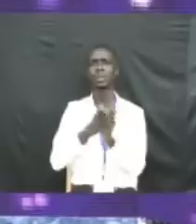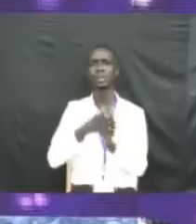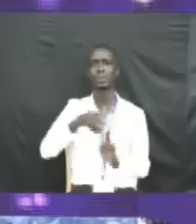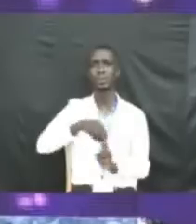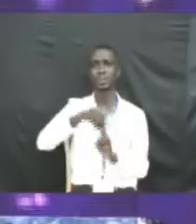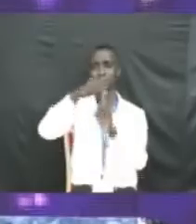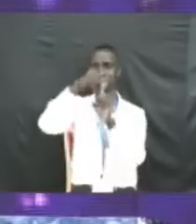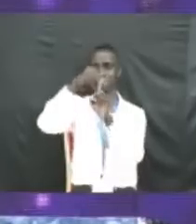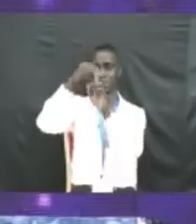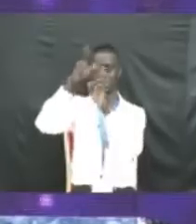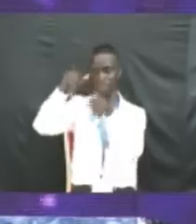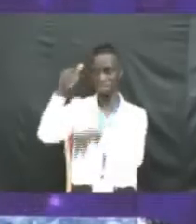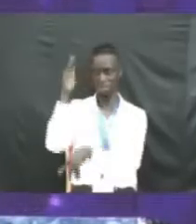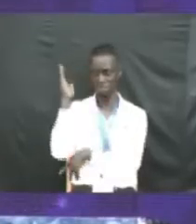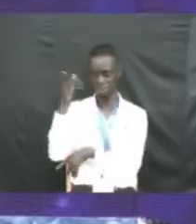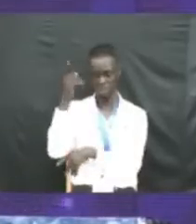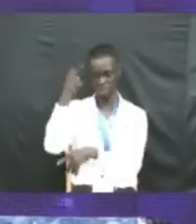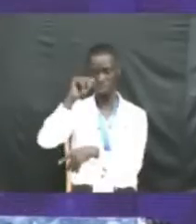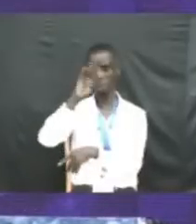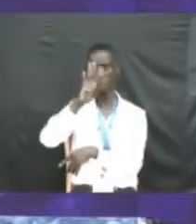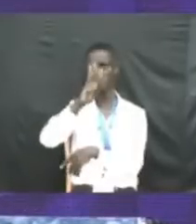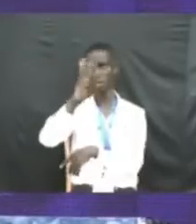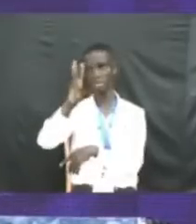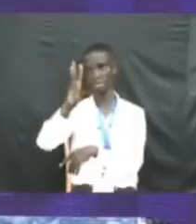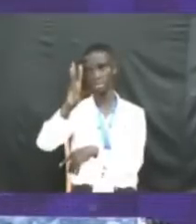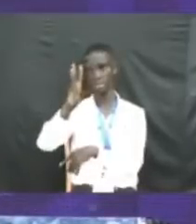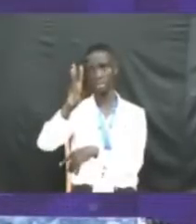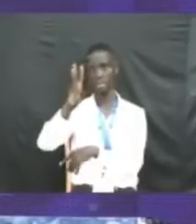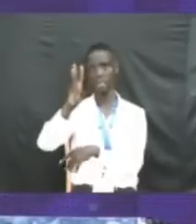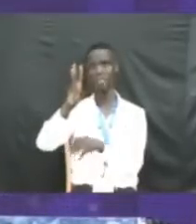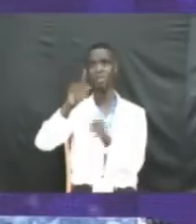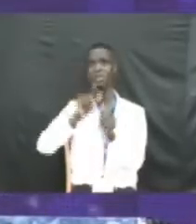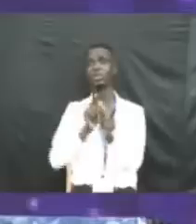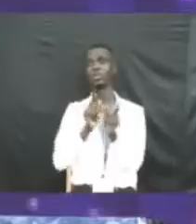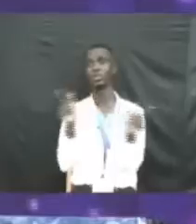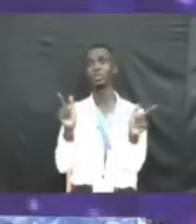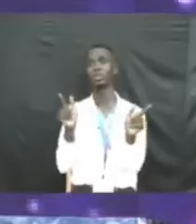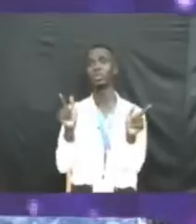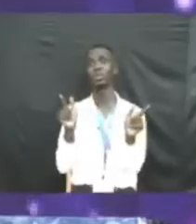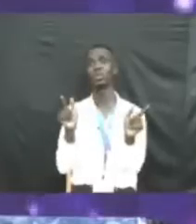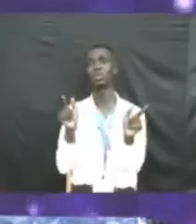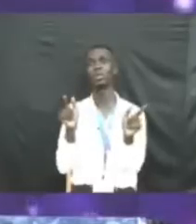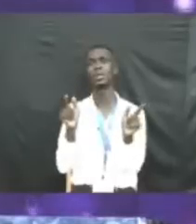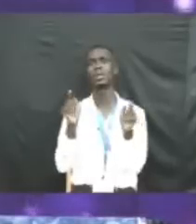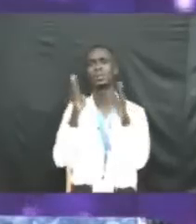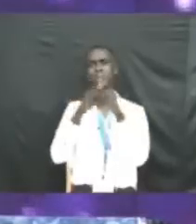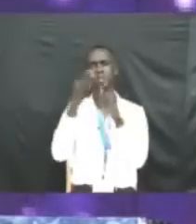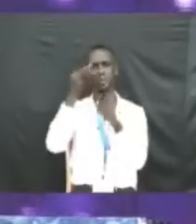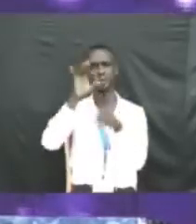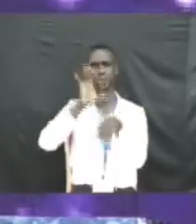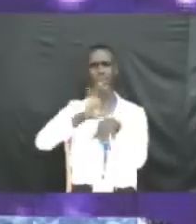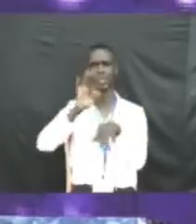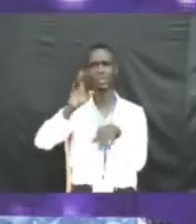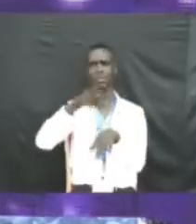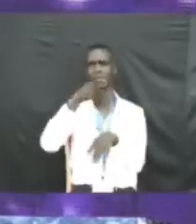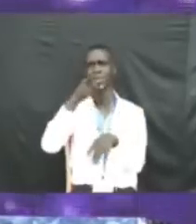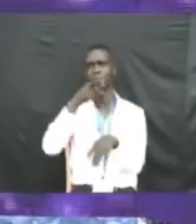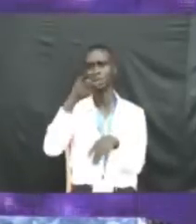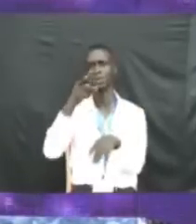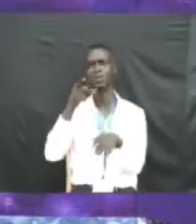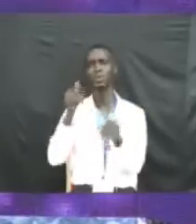for the 46th session of the general council meetings of the church of Pentecost under the